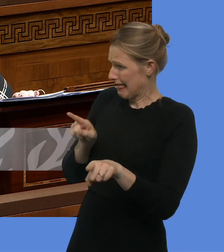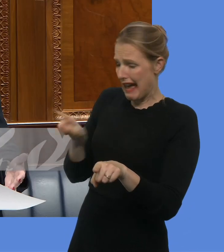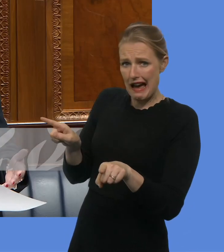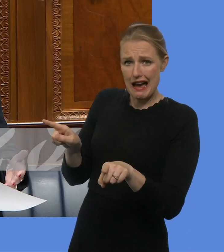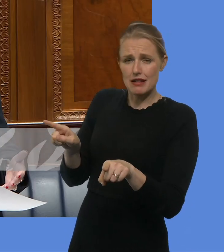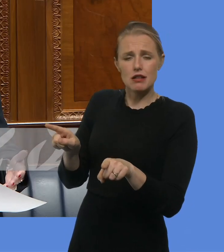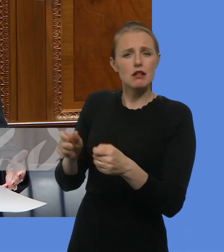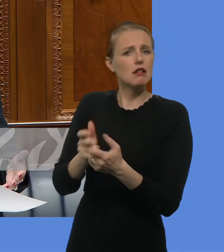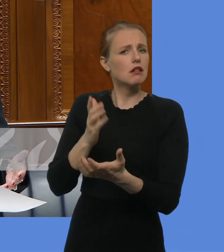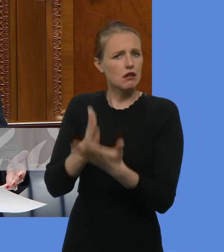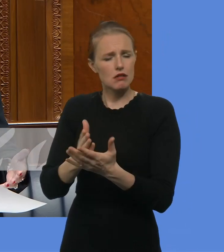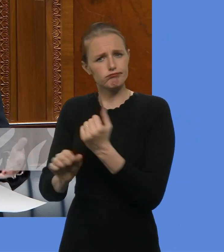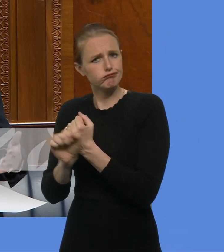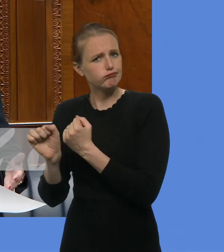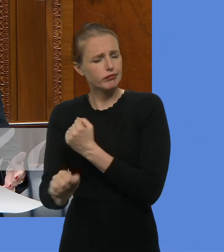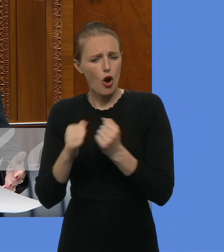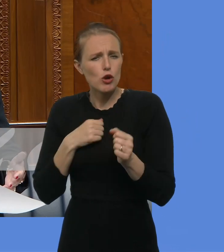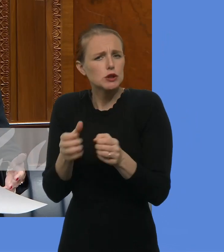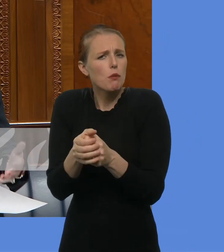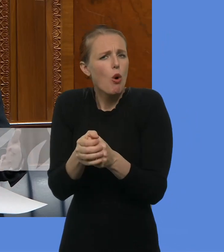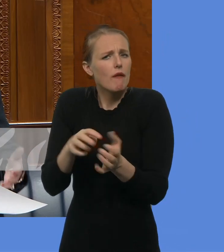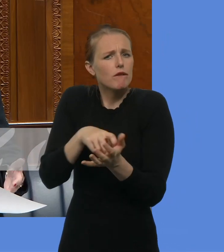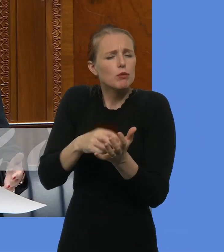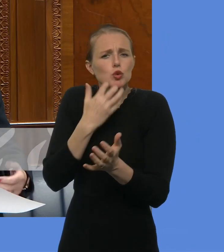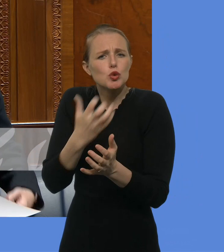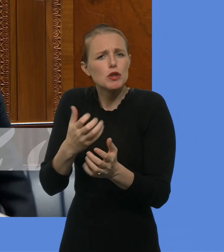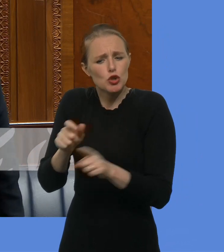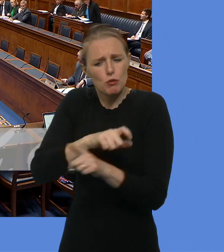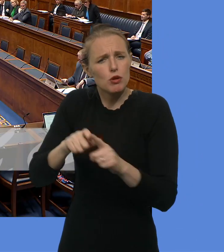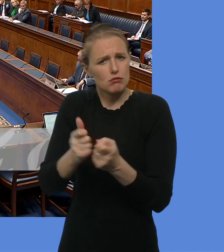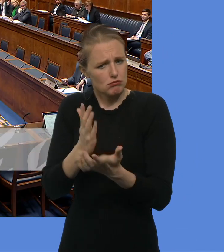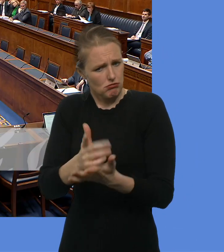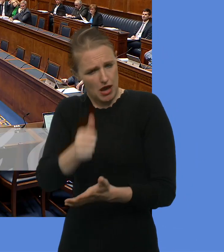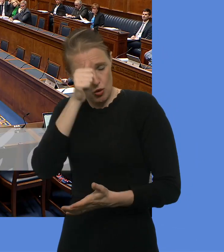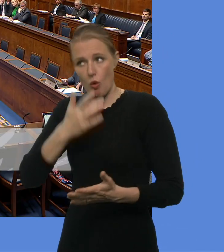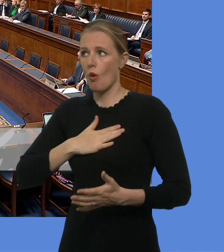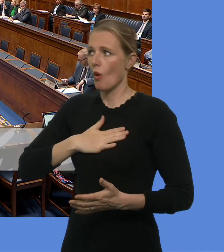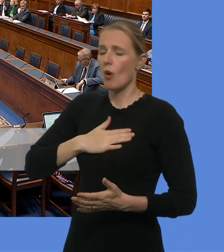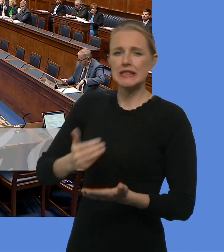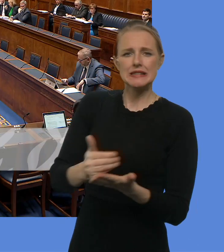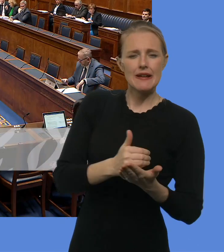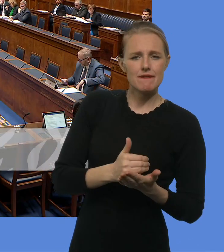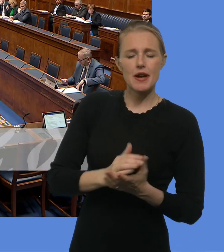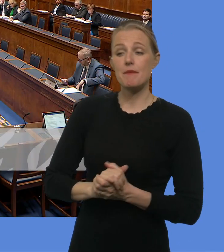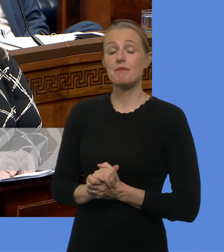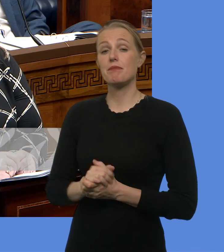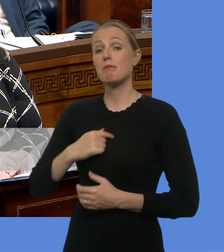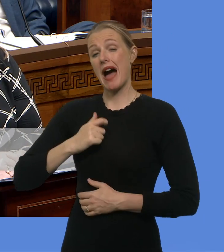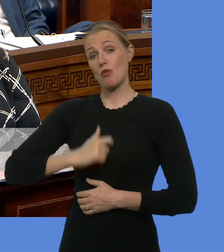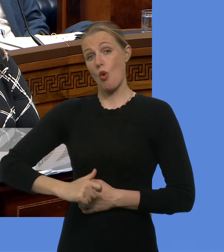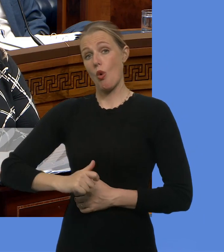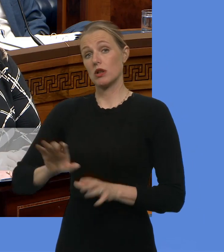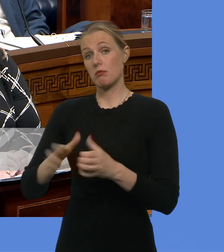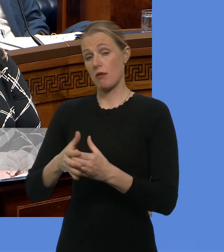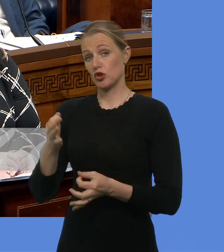and vulnerable Jewish community in Northern Ireland of their safety? As part of my role in the Department of Justice,